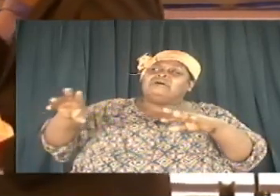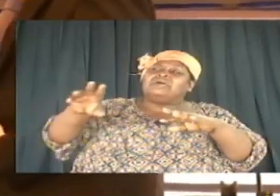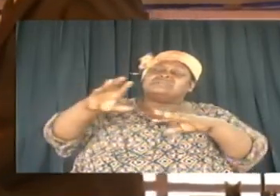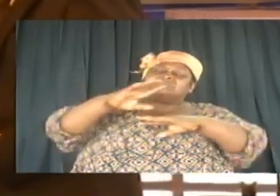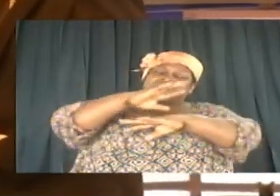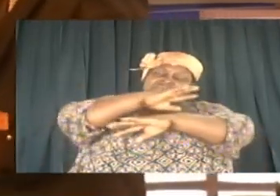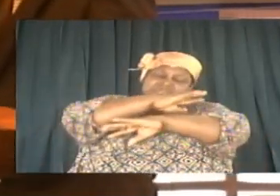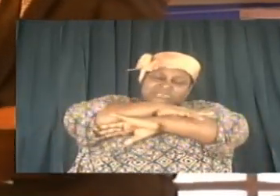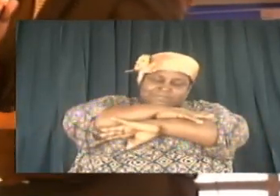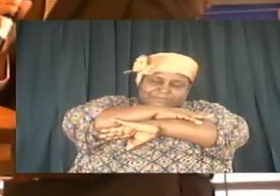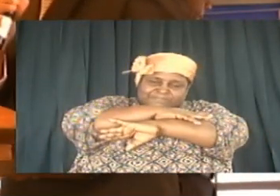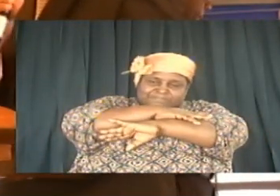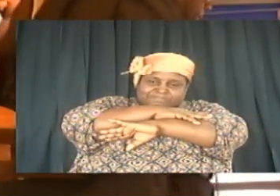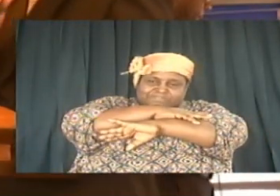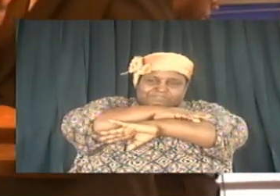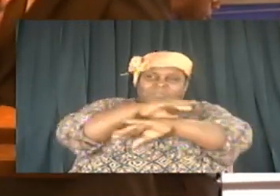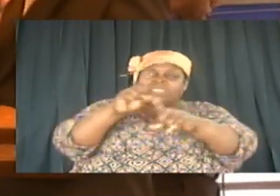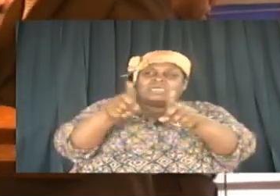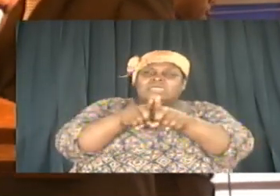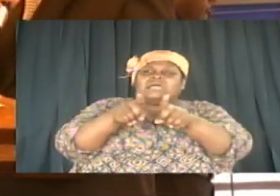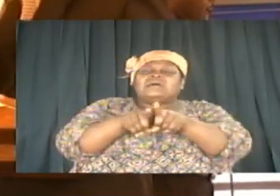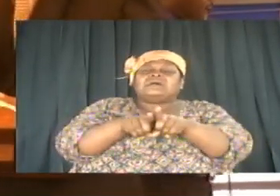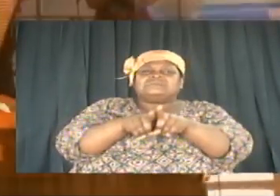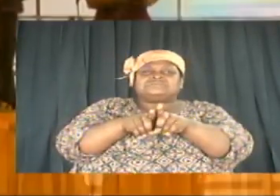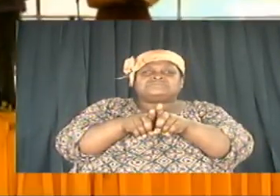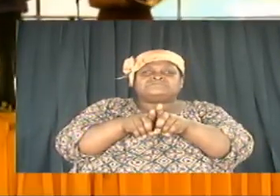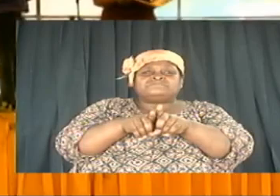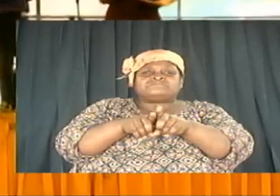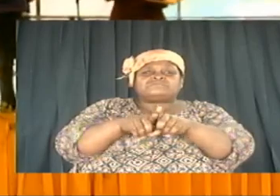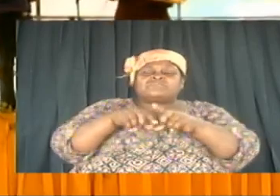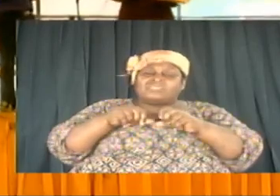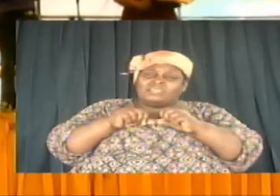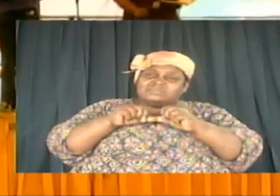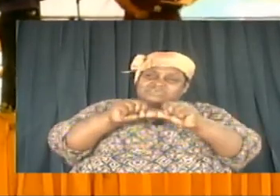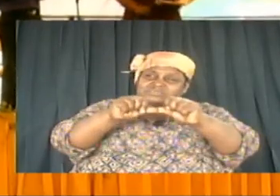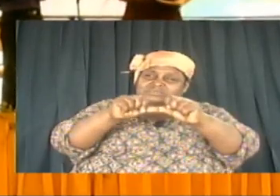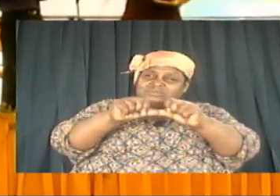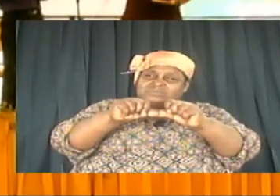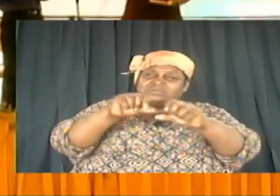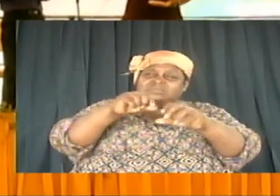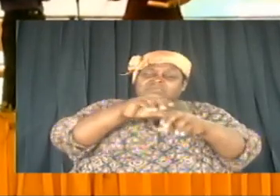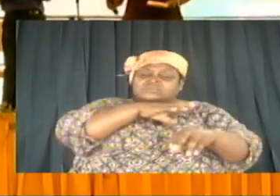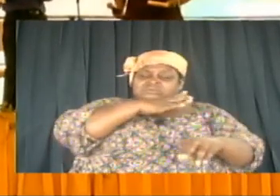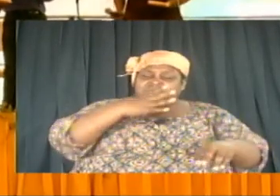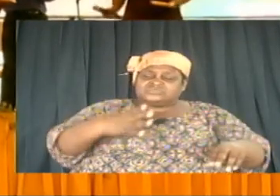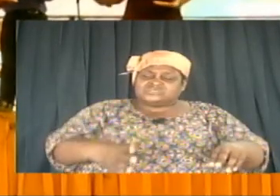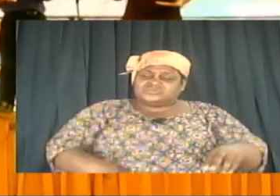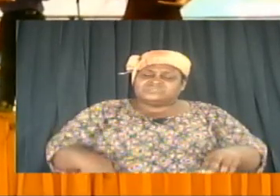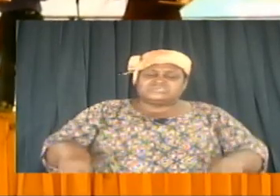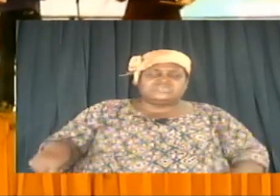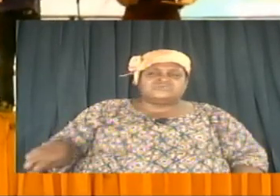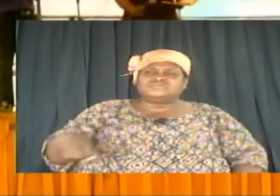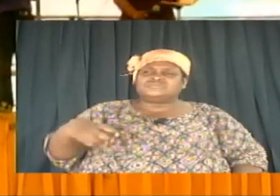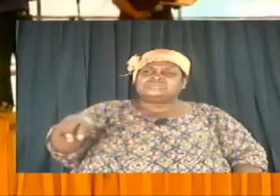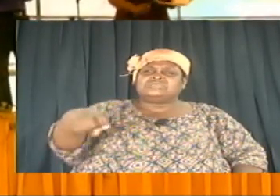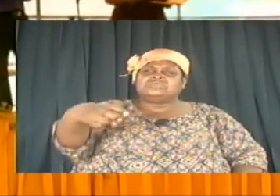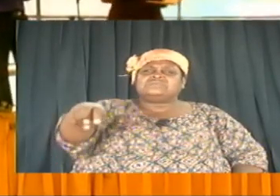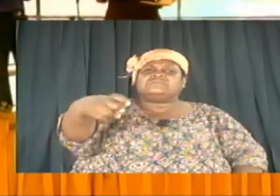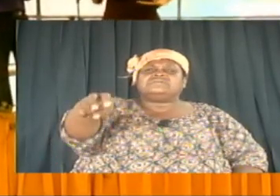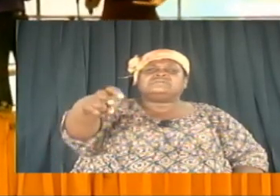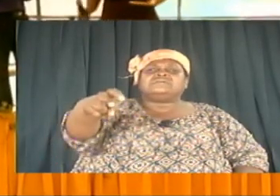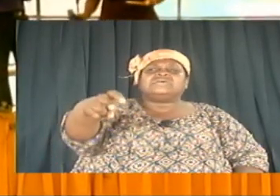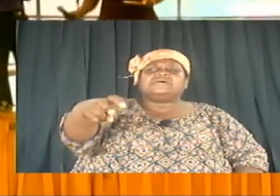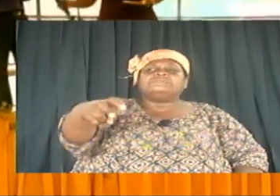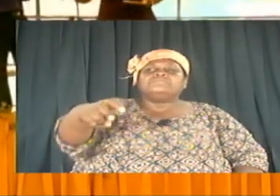us all, as we venture on this Christian pathway. Glory to God.